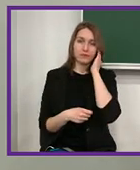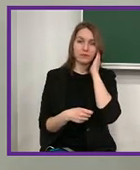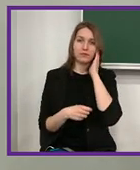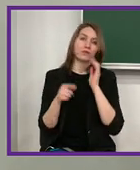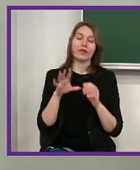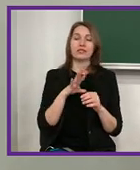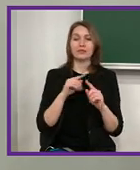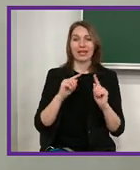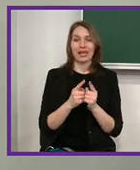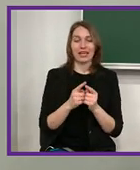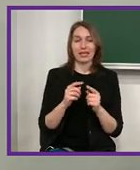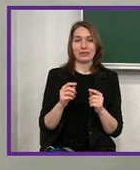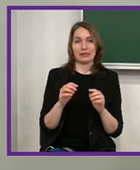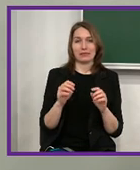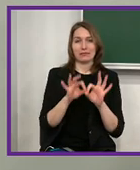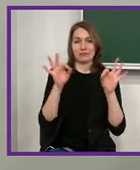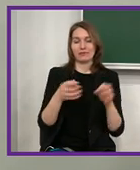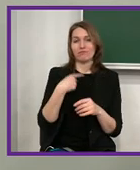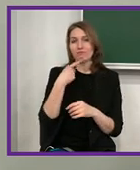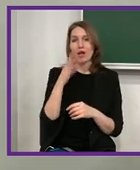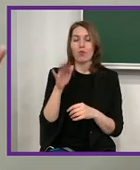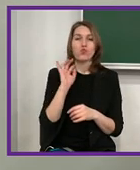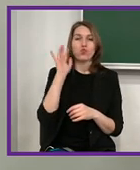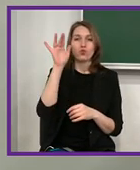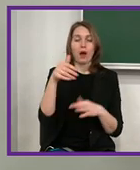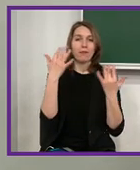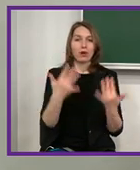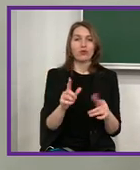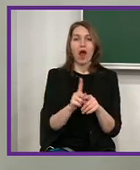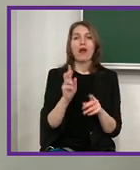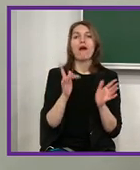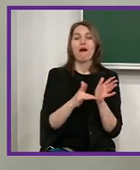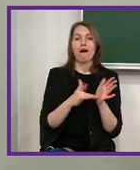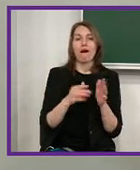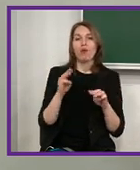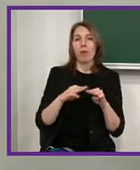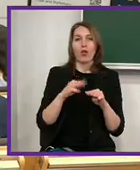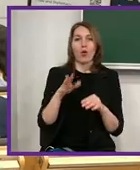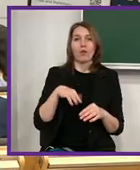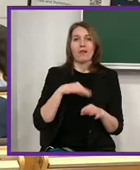one methodology, human rights impact assessment, that can be used. But of course, welcome questions.